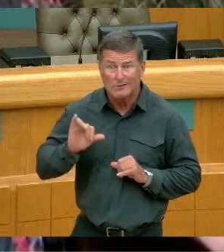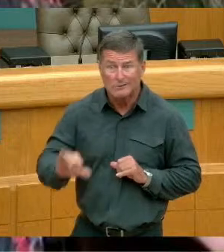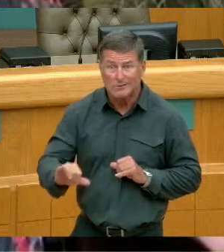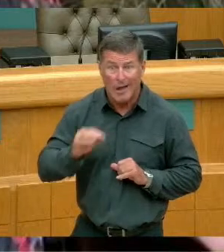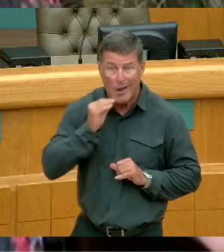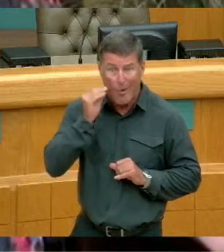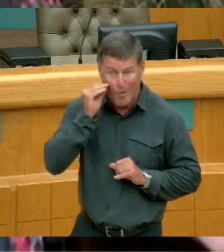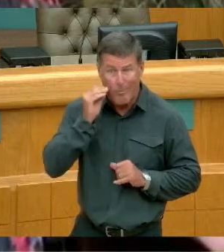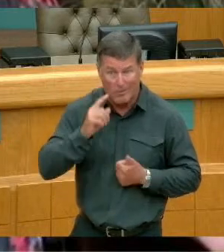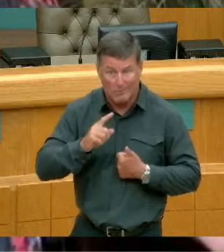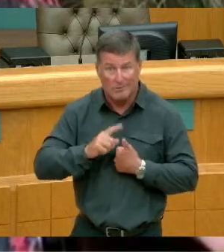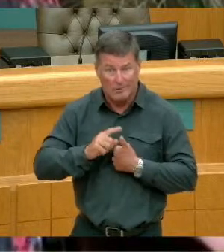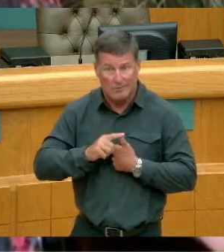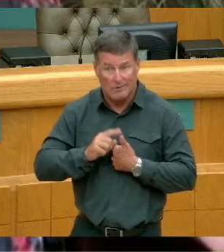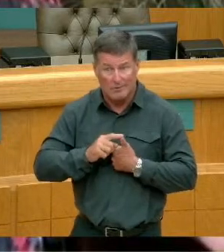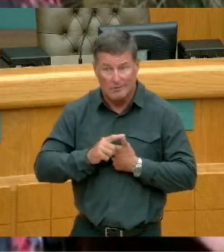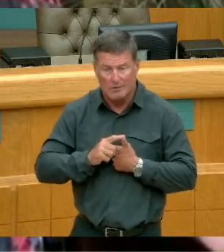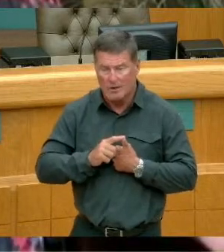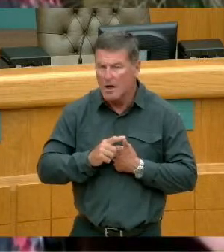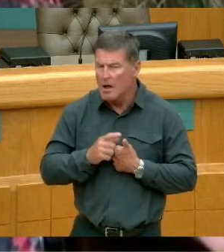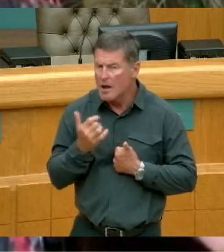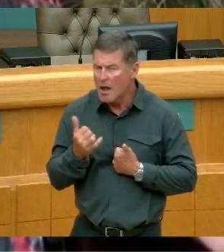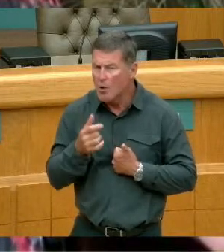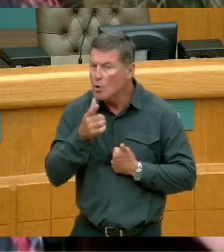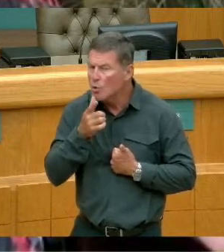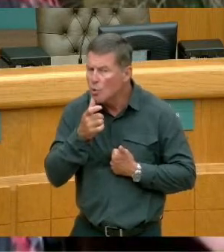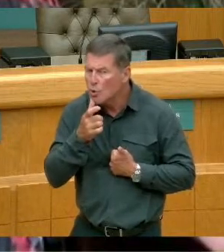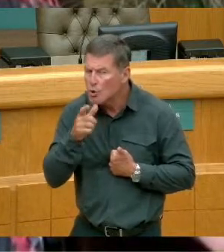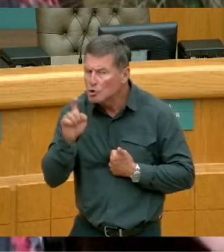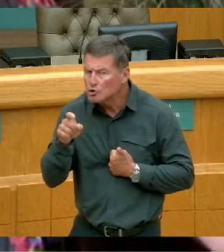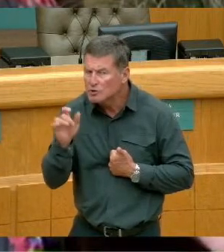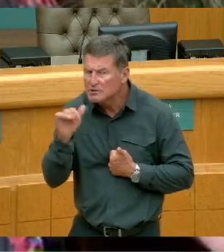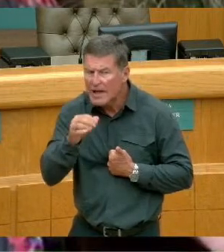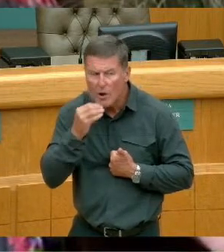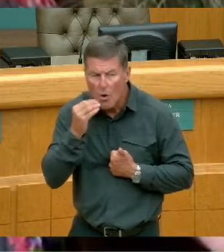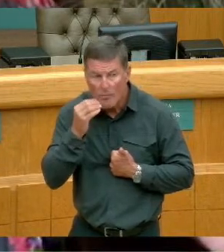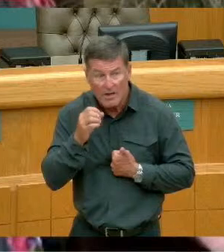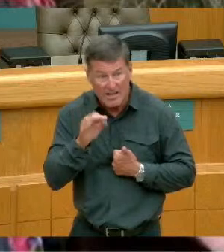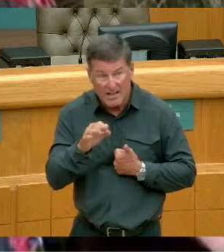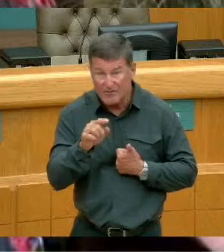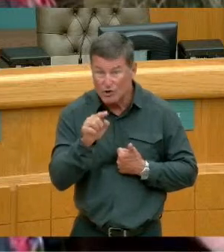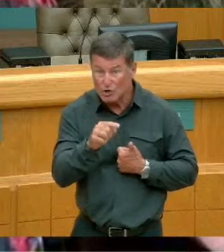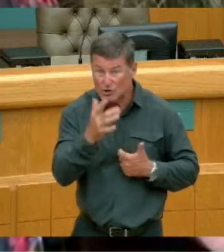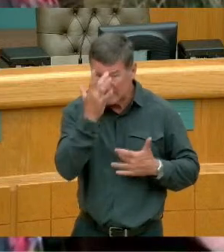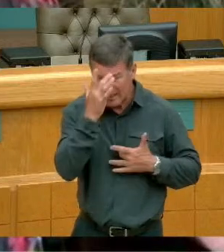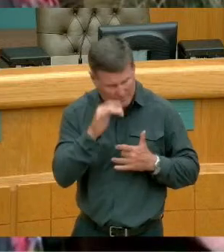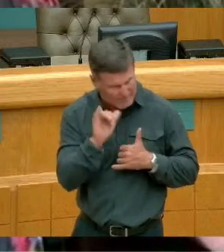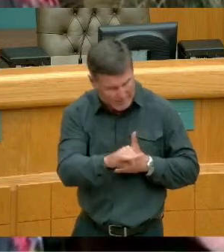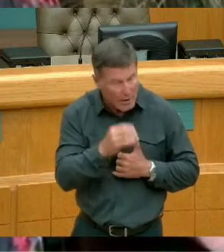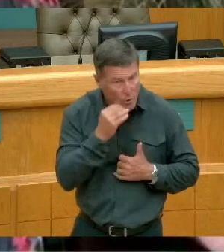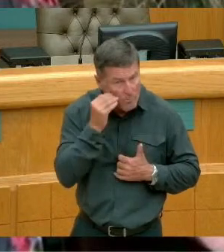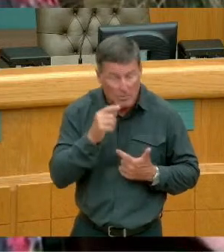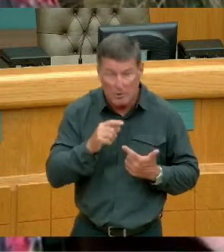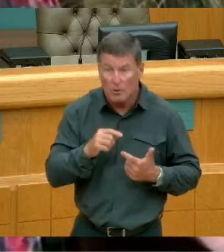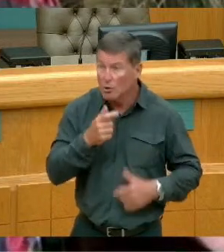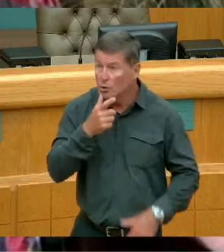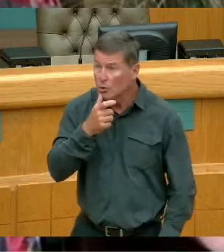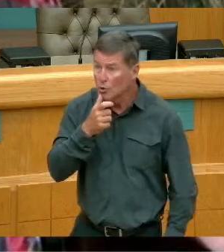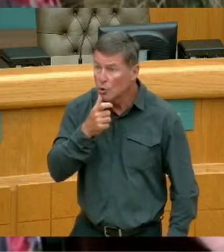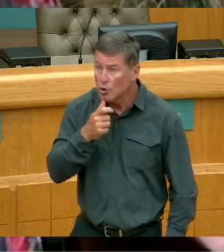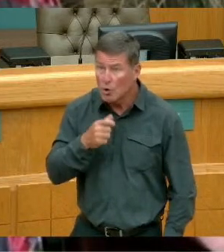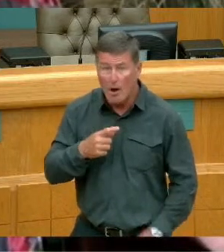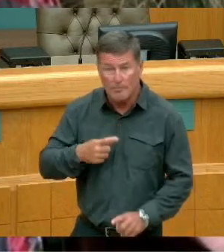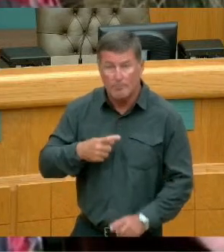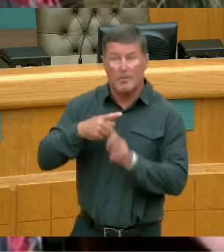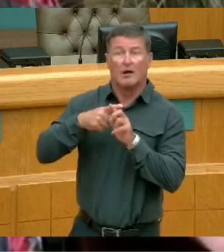But I'm going to tell you who needs to stay home. Individuals that are sick, stay home. Individuals that are